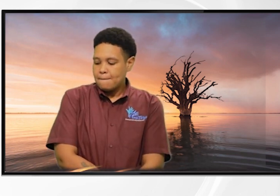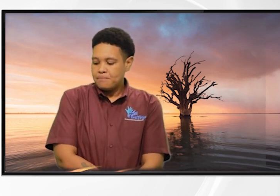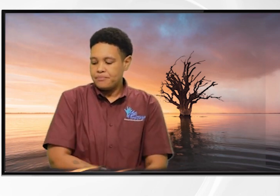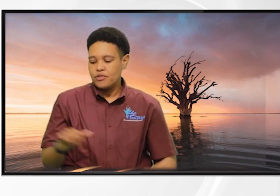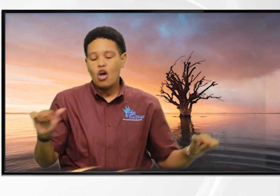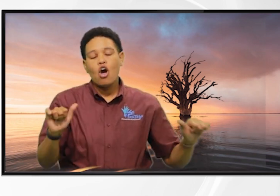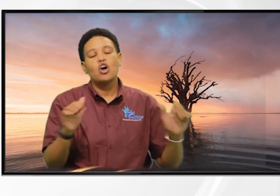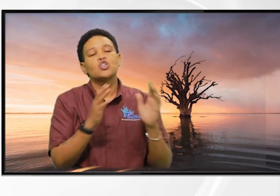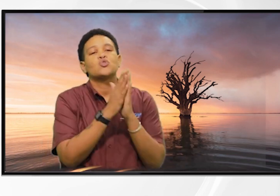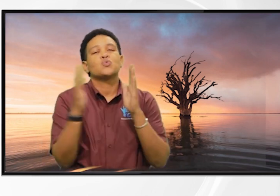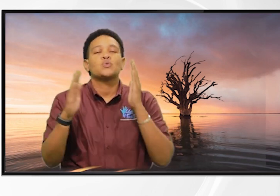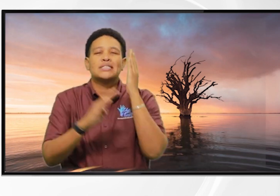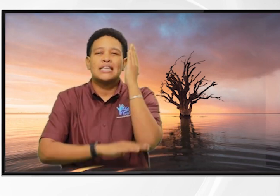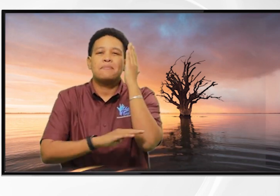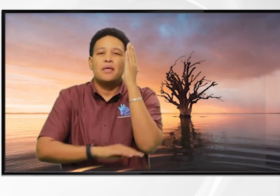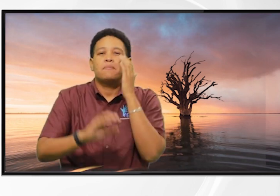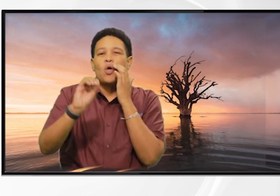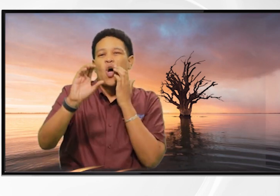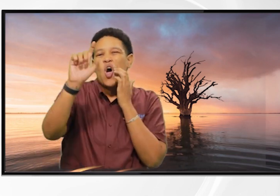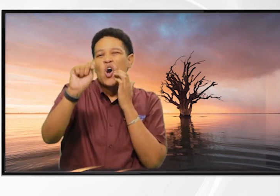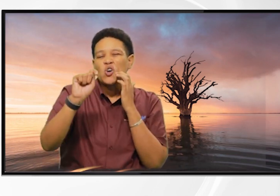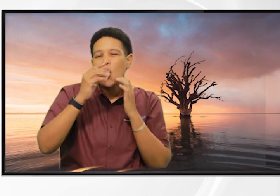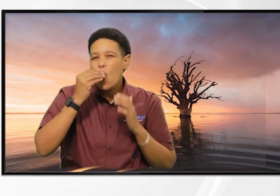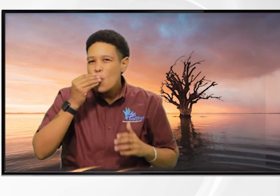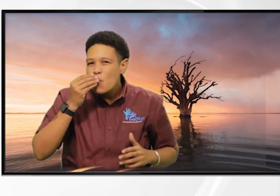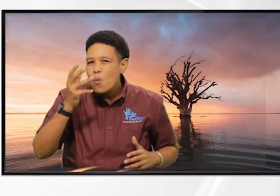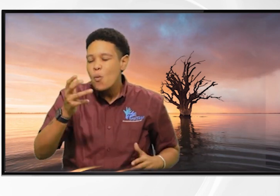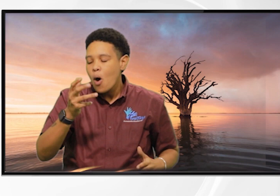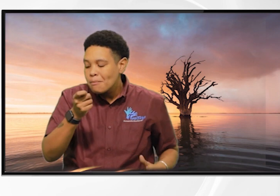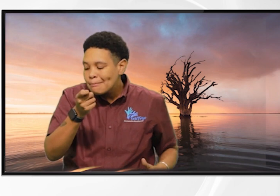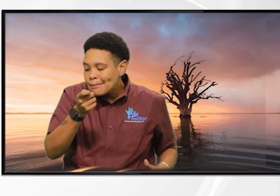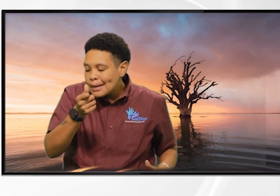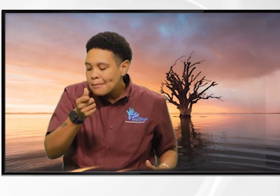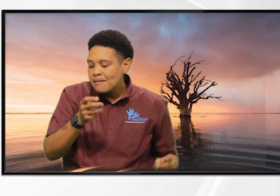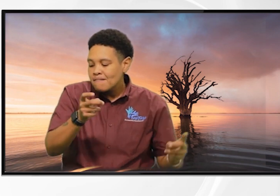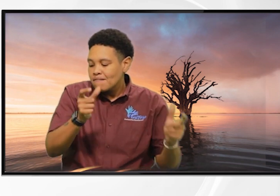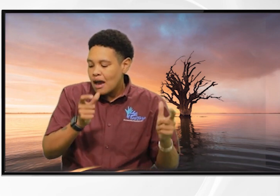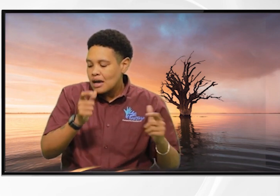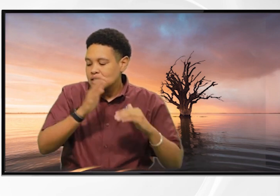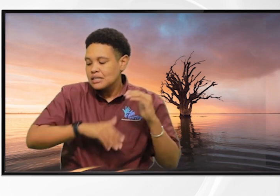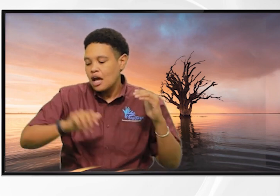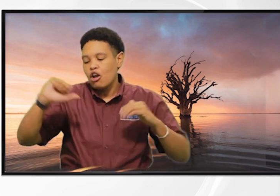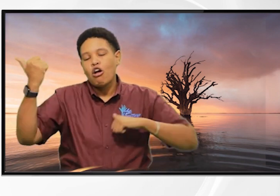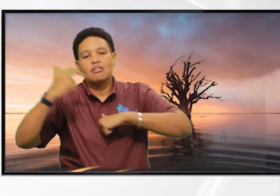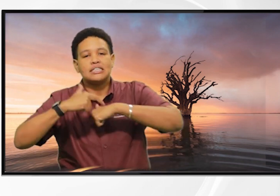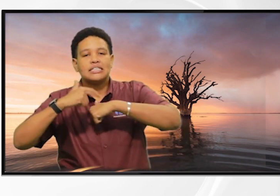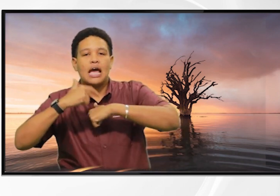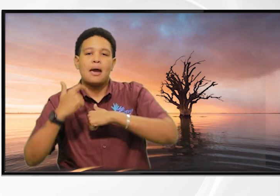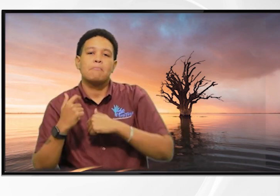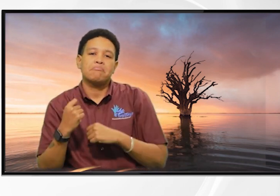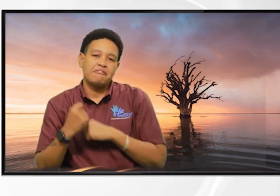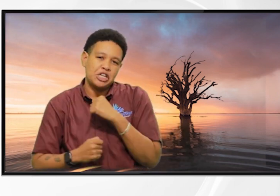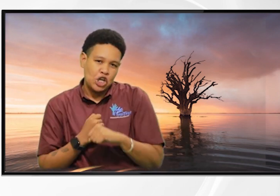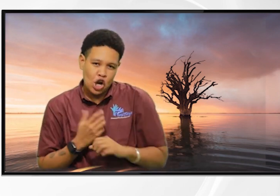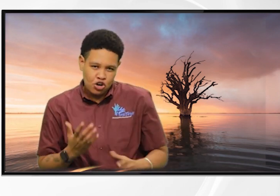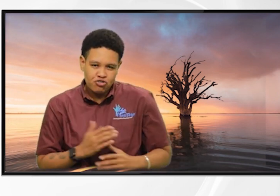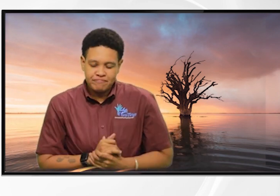August to September to October warms slightly faster than other periods of the